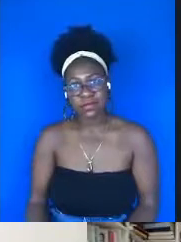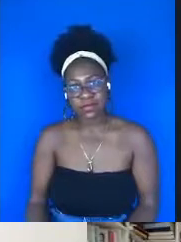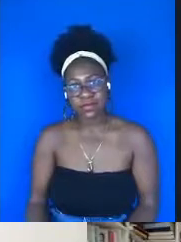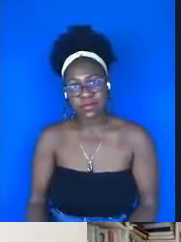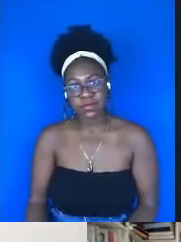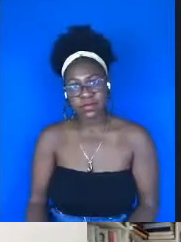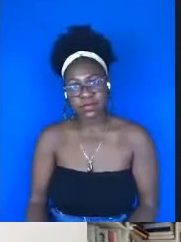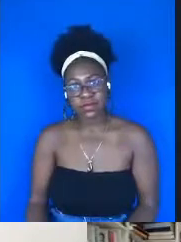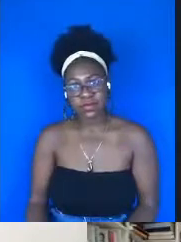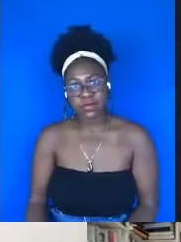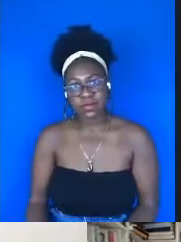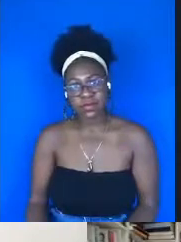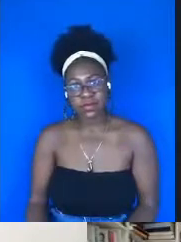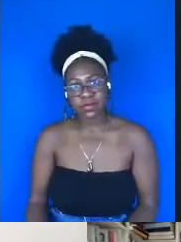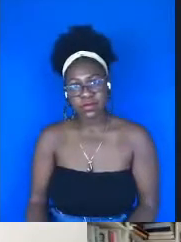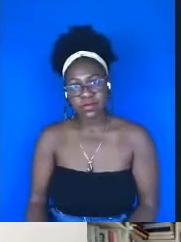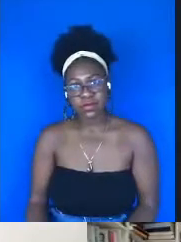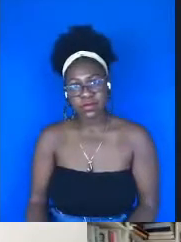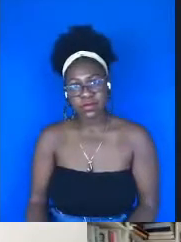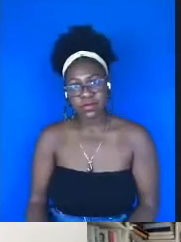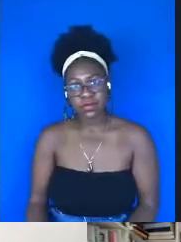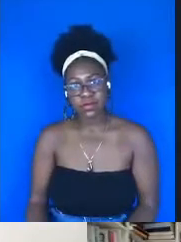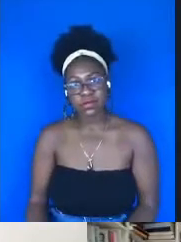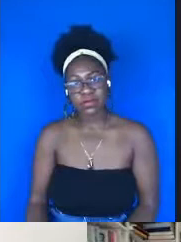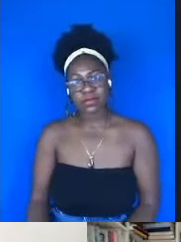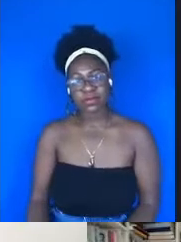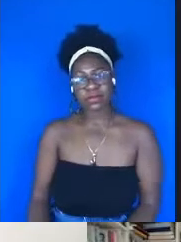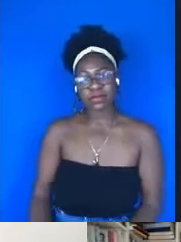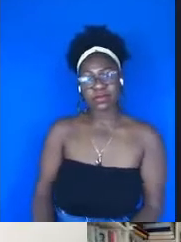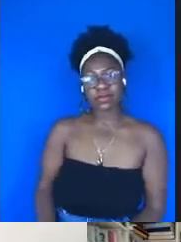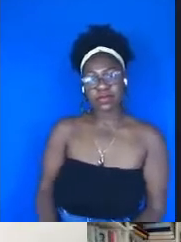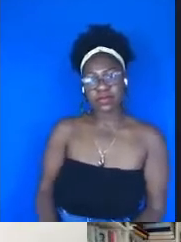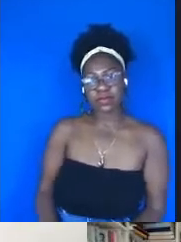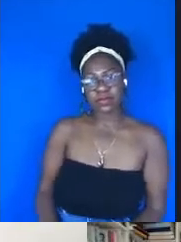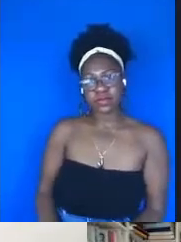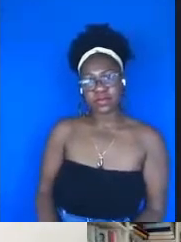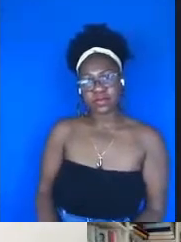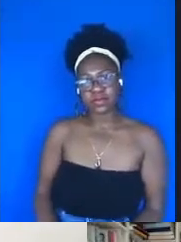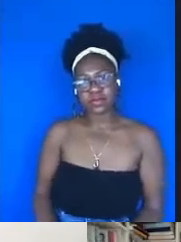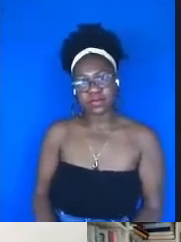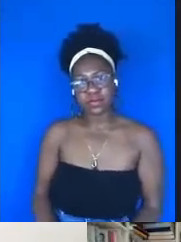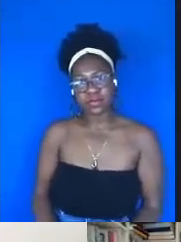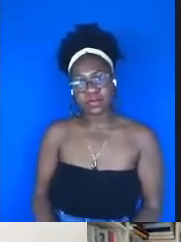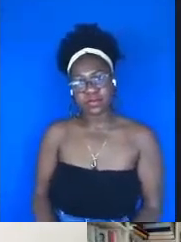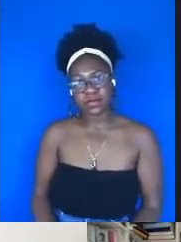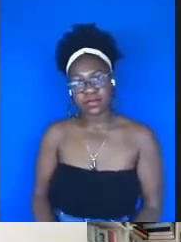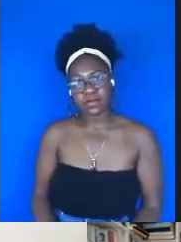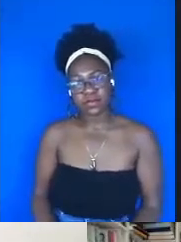they're believed to be born with a special gift, special powers that are passed on from generation to